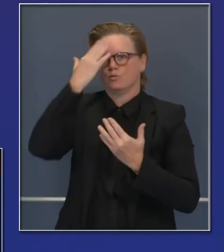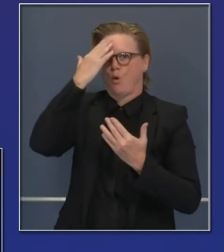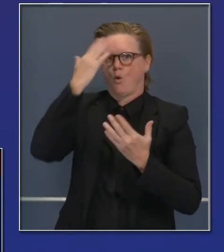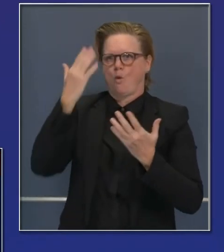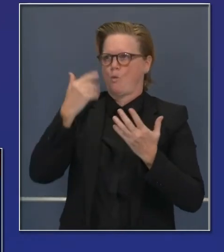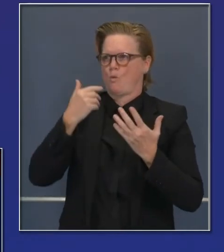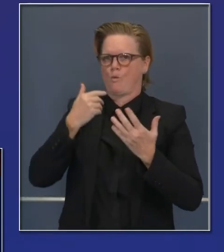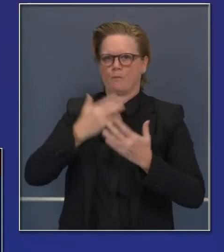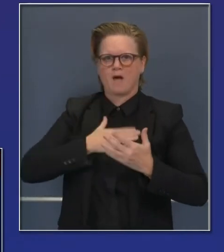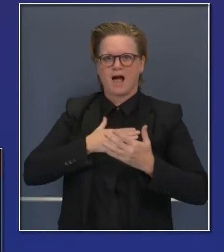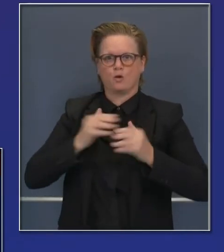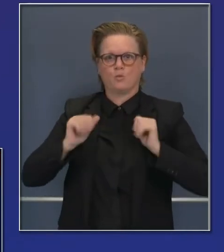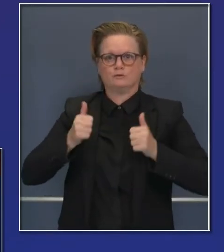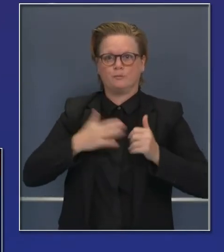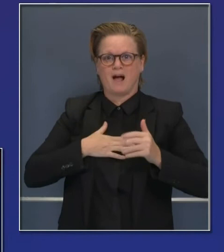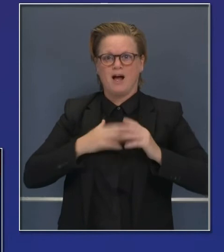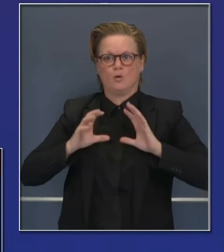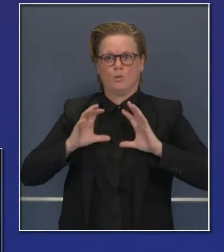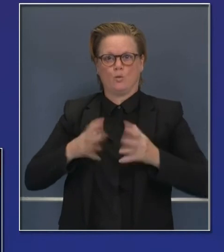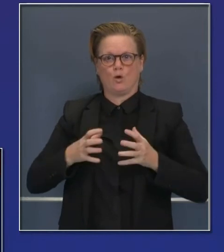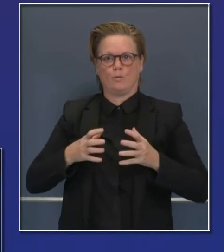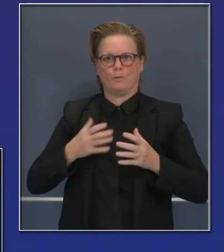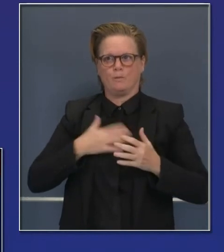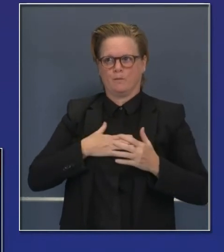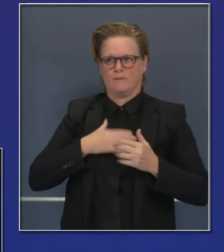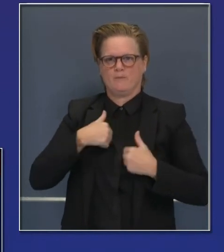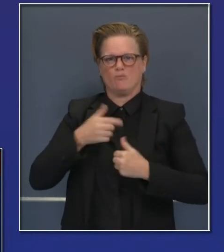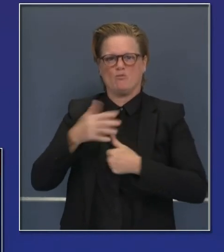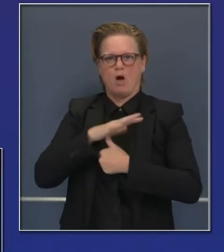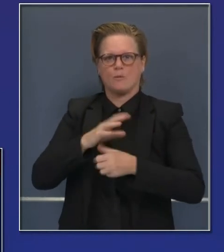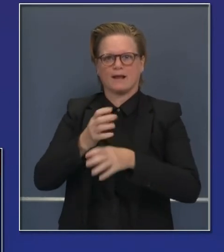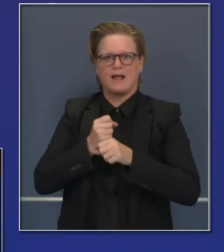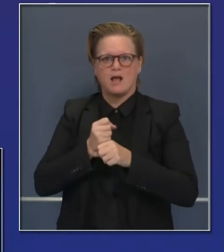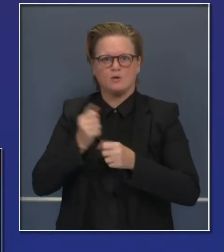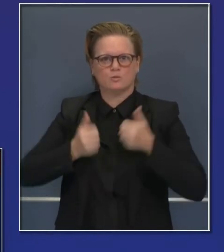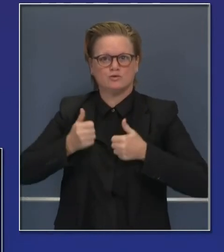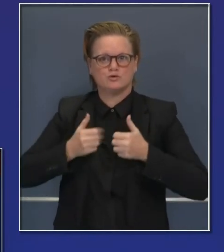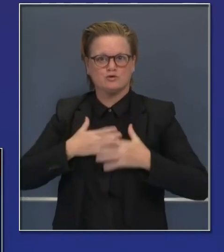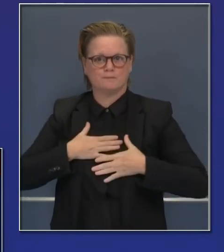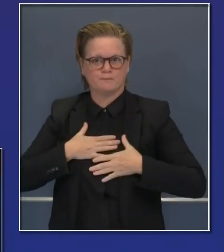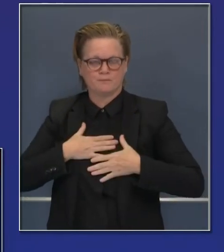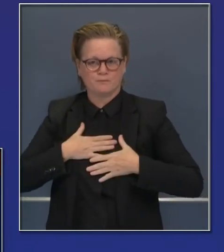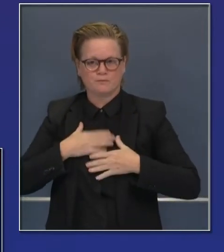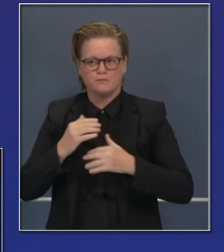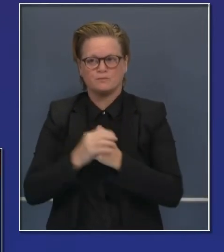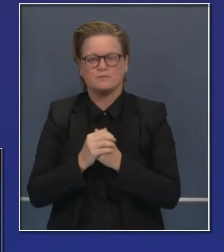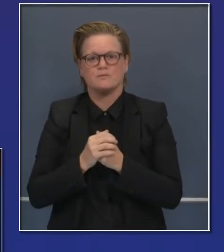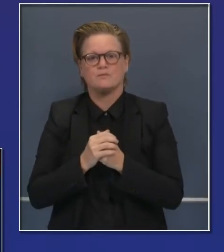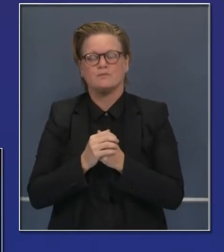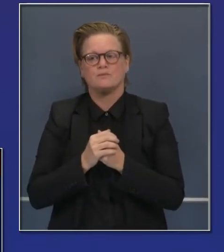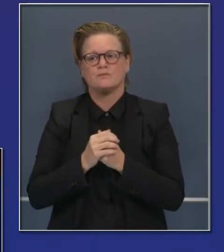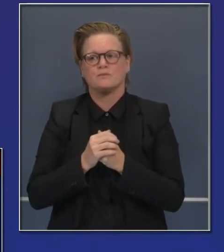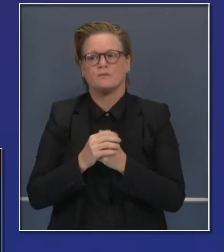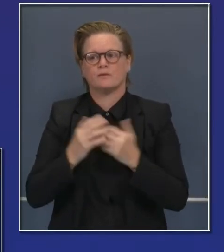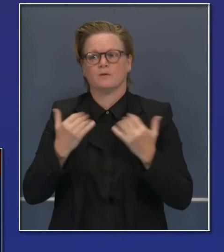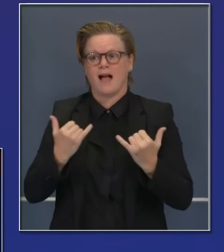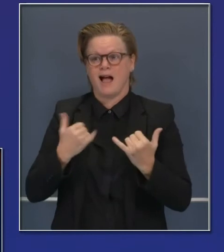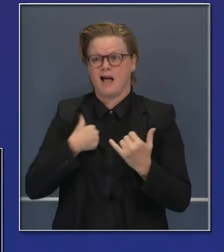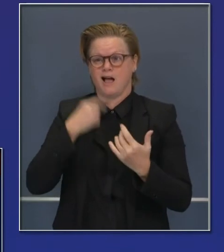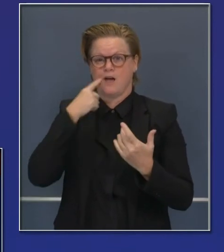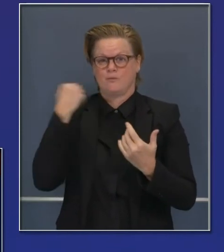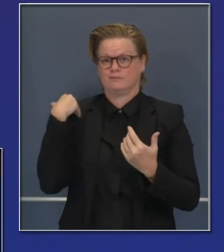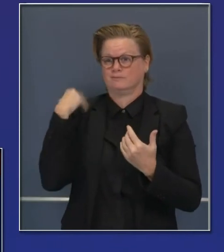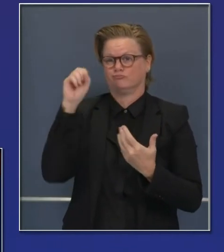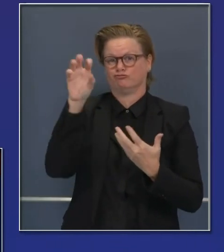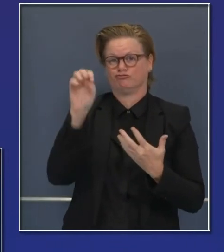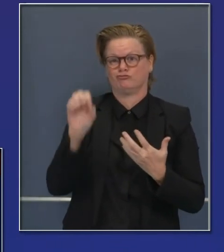these vaccines. The current, what we refer to and what we socialized on Monday, Plan 1A,